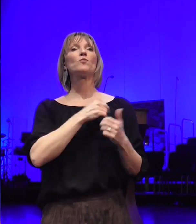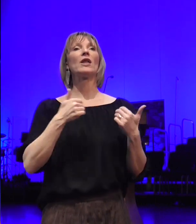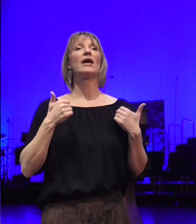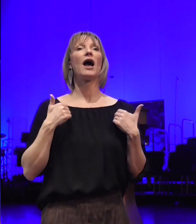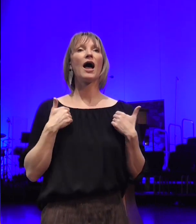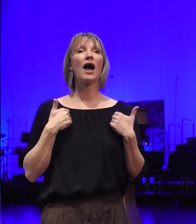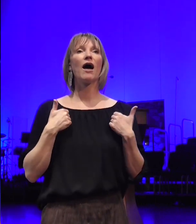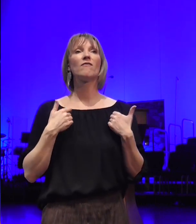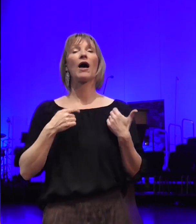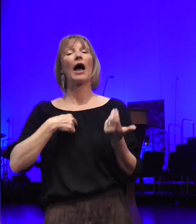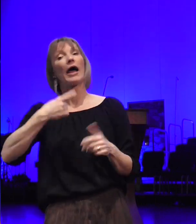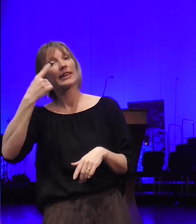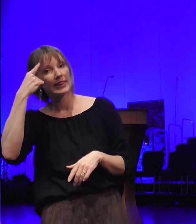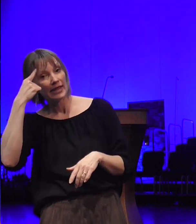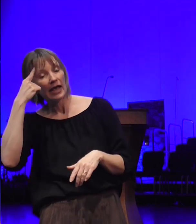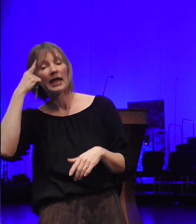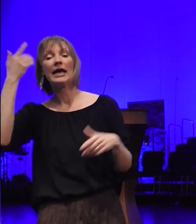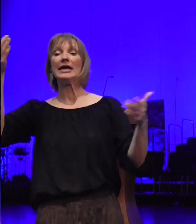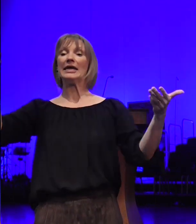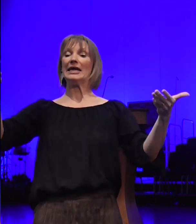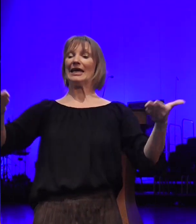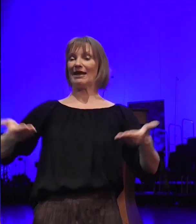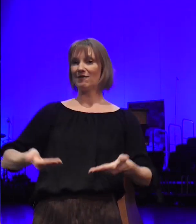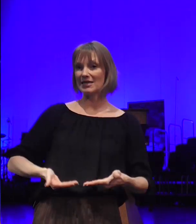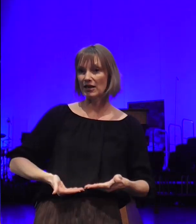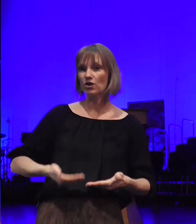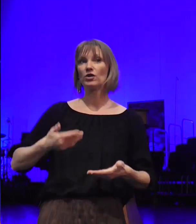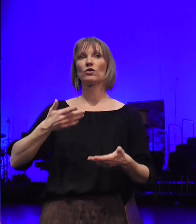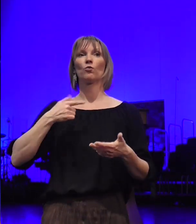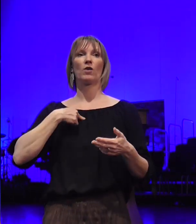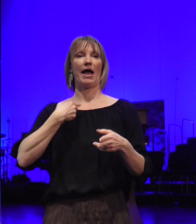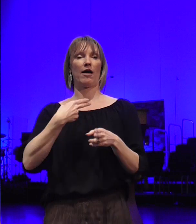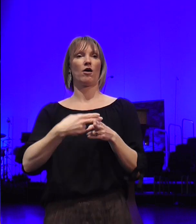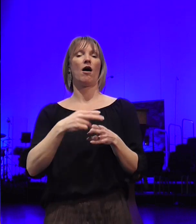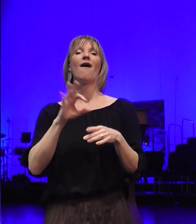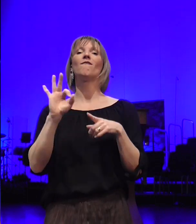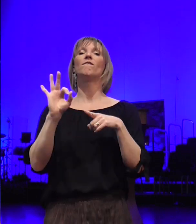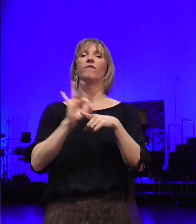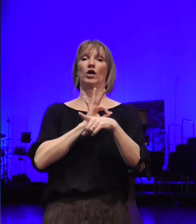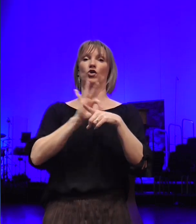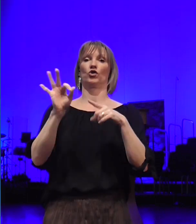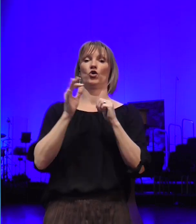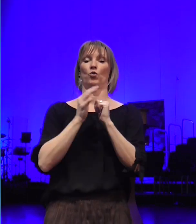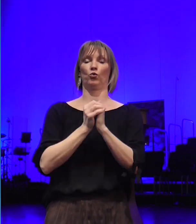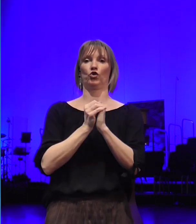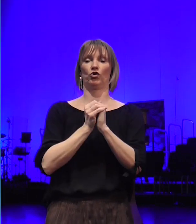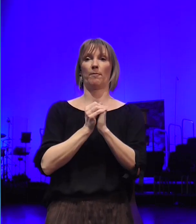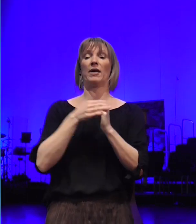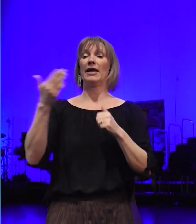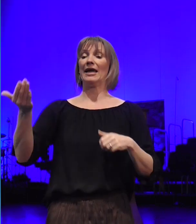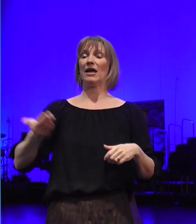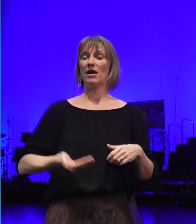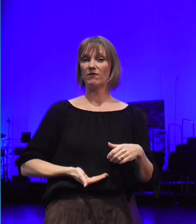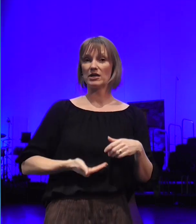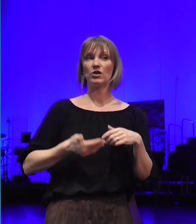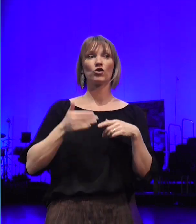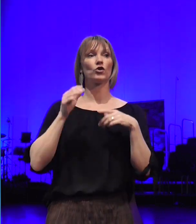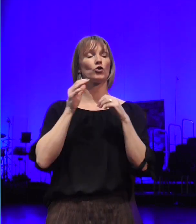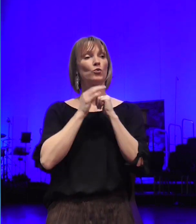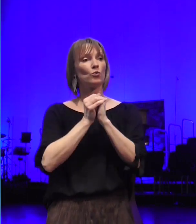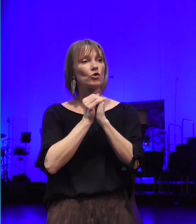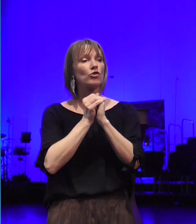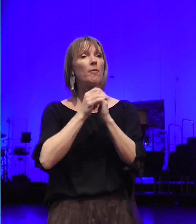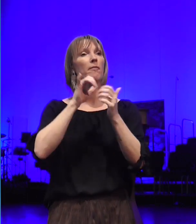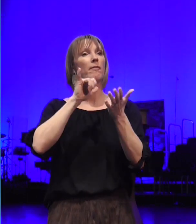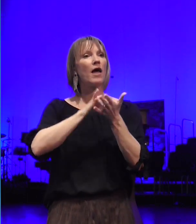I think is invitations into what I'm calling today functional worship. The invitation into a worship